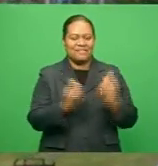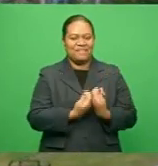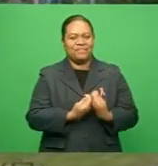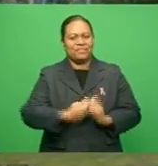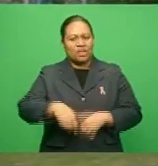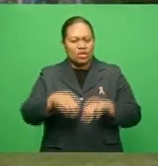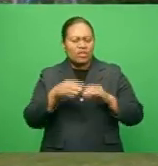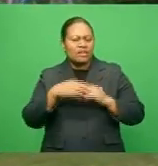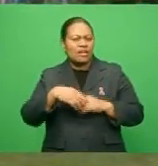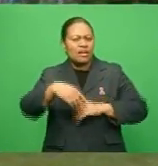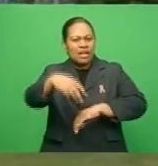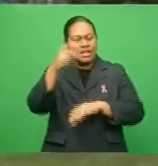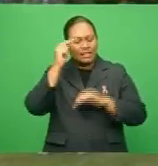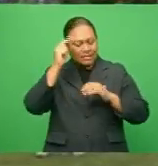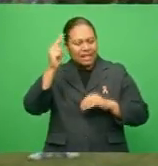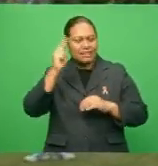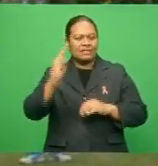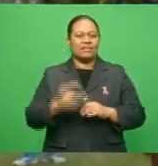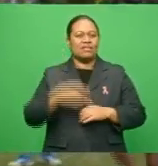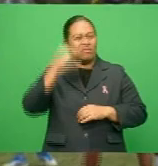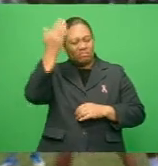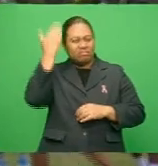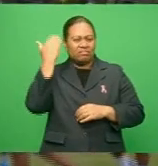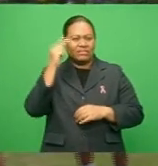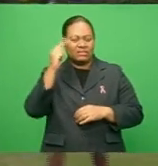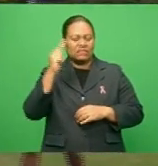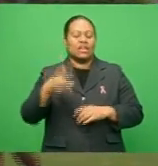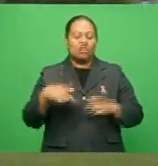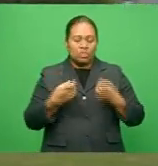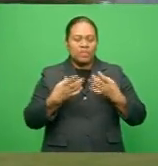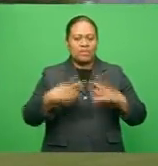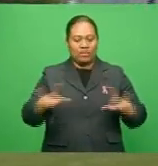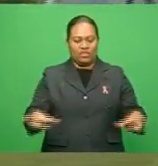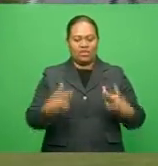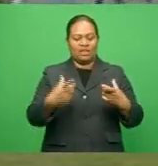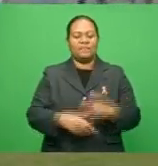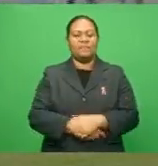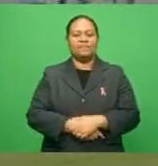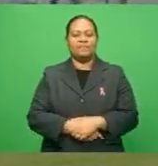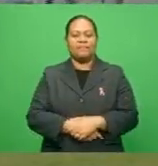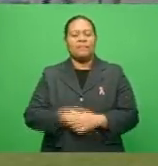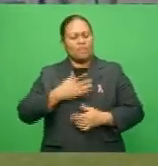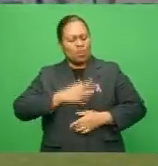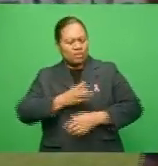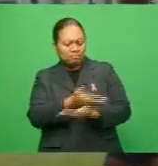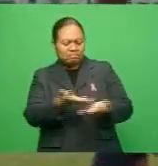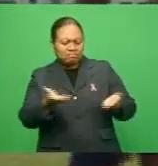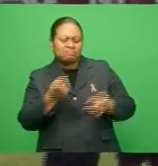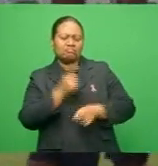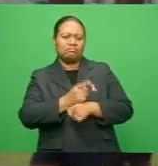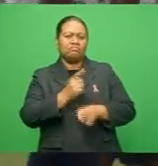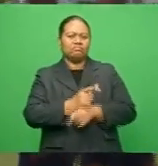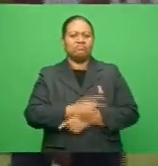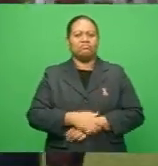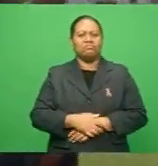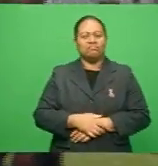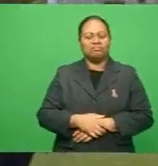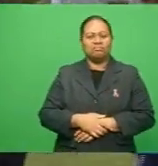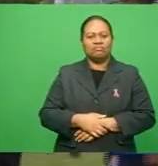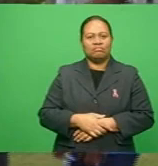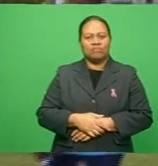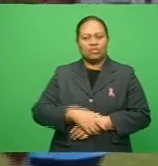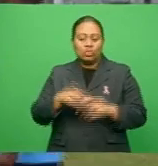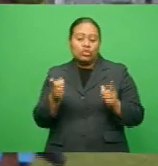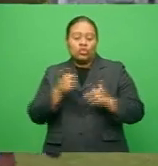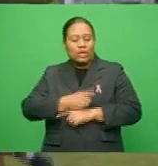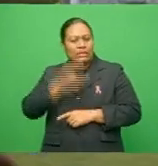coach says players need to be mentally prepared for the challenge. I already talked to the players, just the mindset. I want to change the mindset